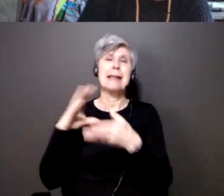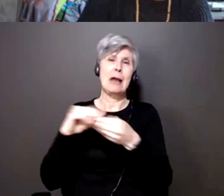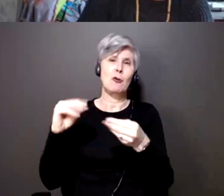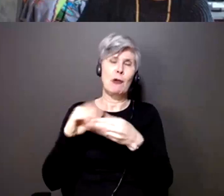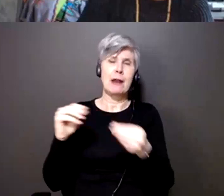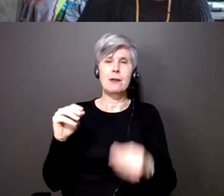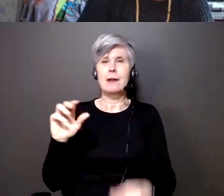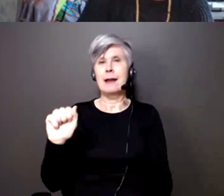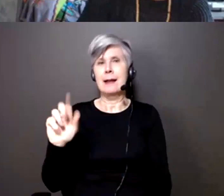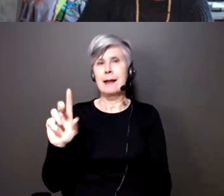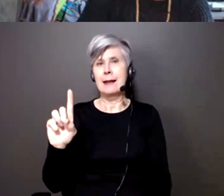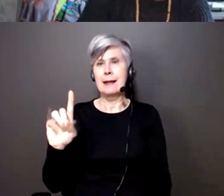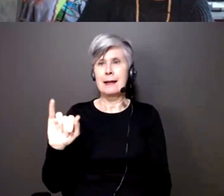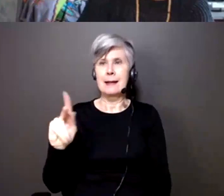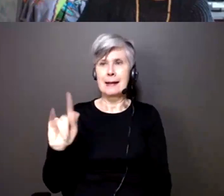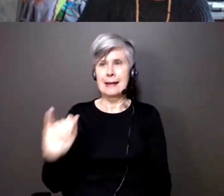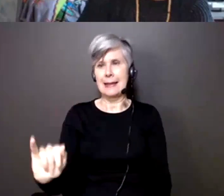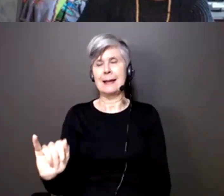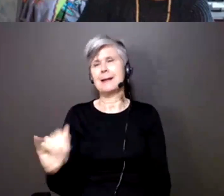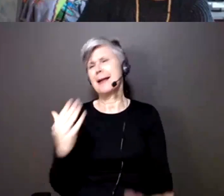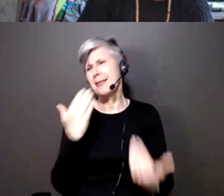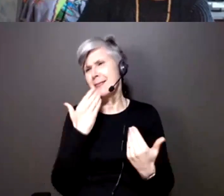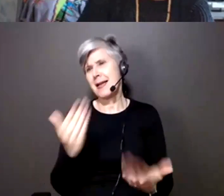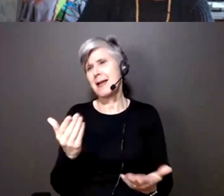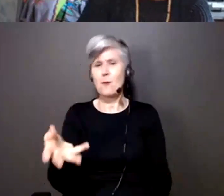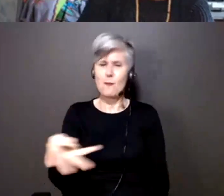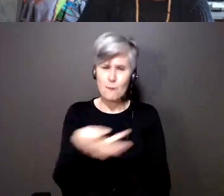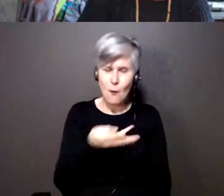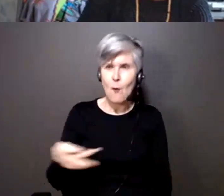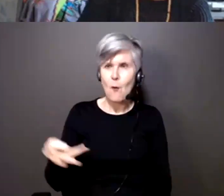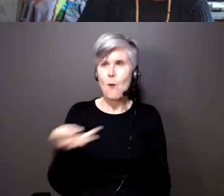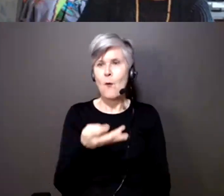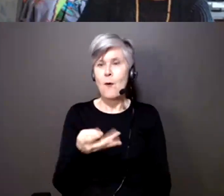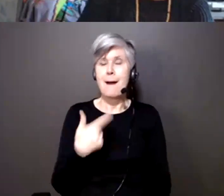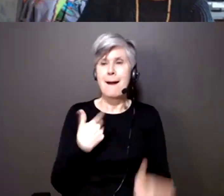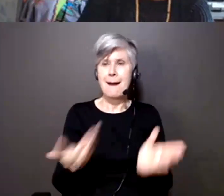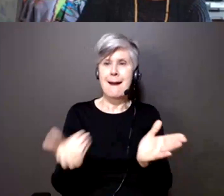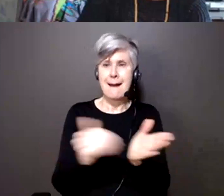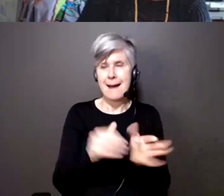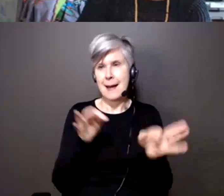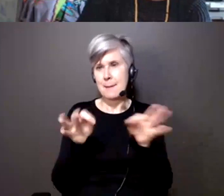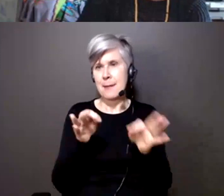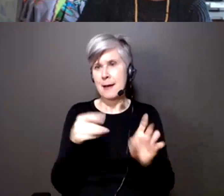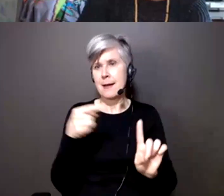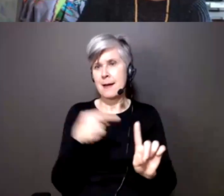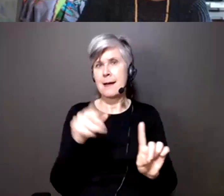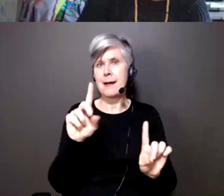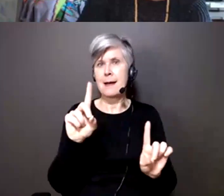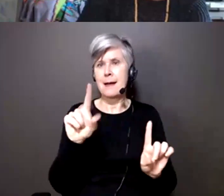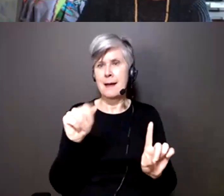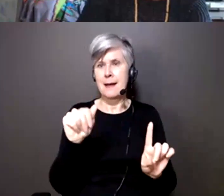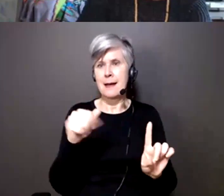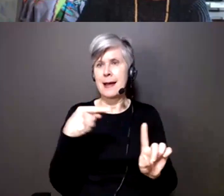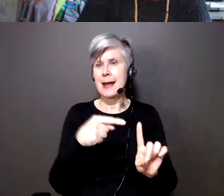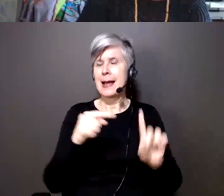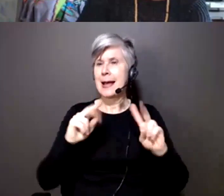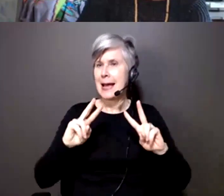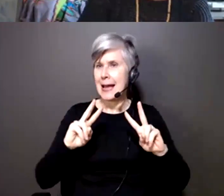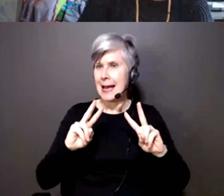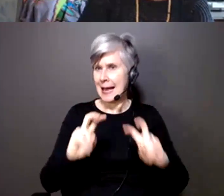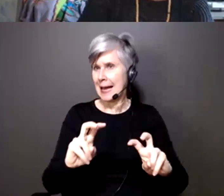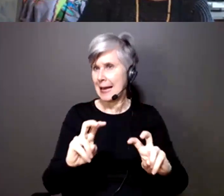Passport team. So let me reintroduce Dana. Dana Kenny is an analyst with the